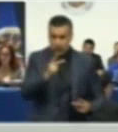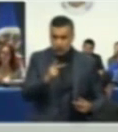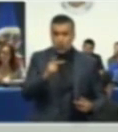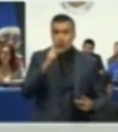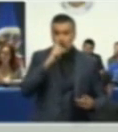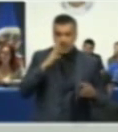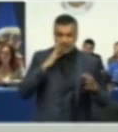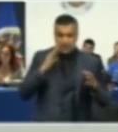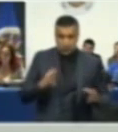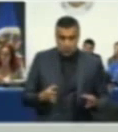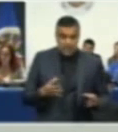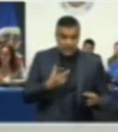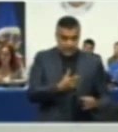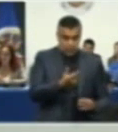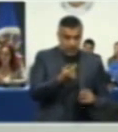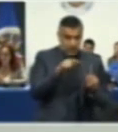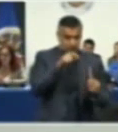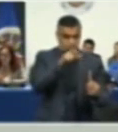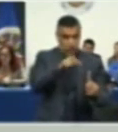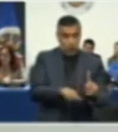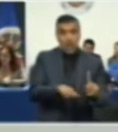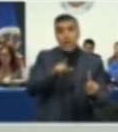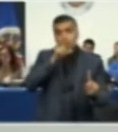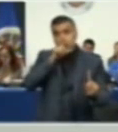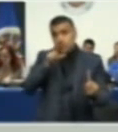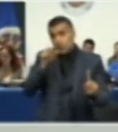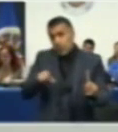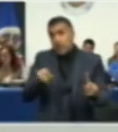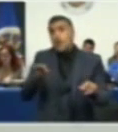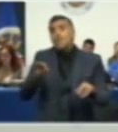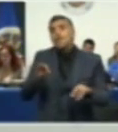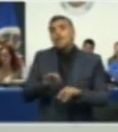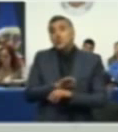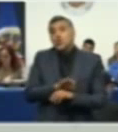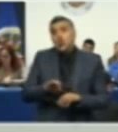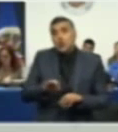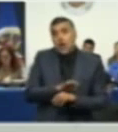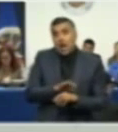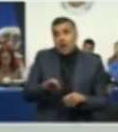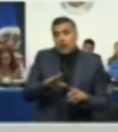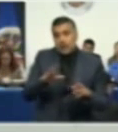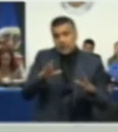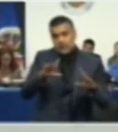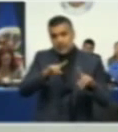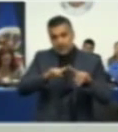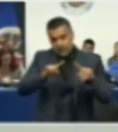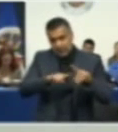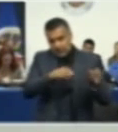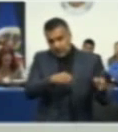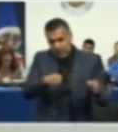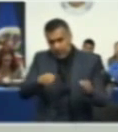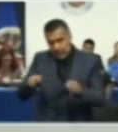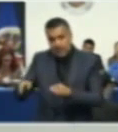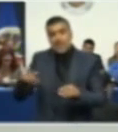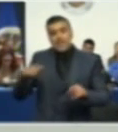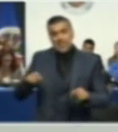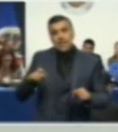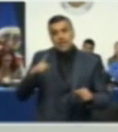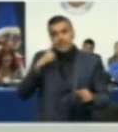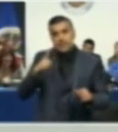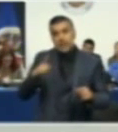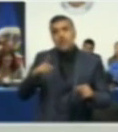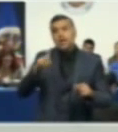be a determination of whether a person indeed can function in particular ways, I think it has to be